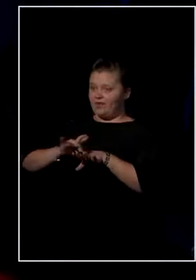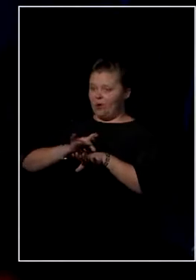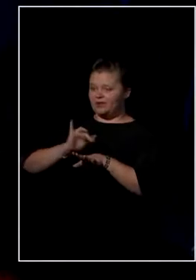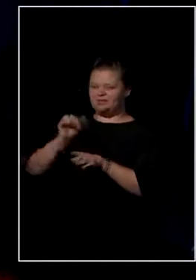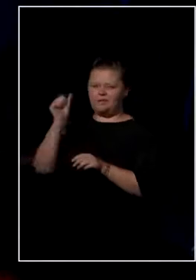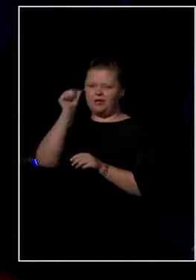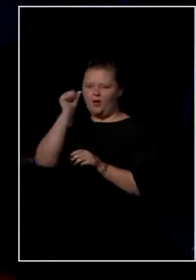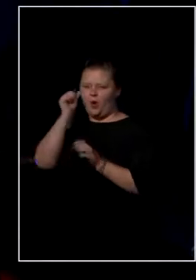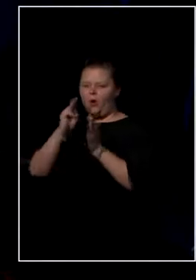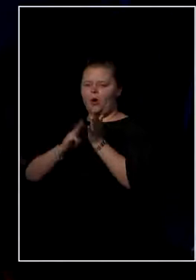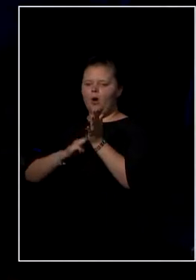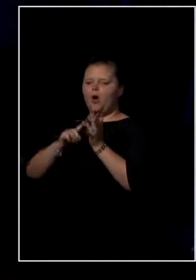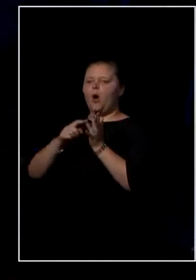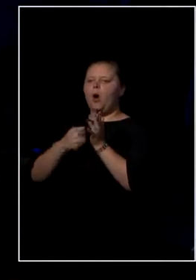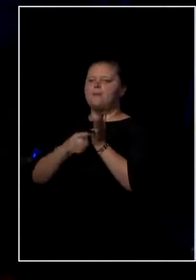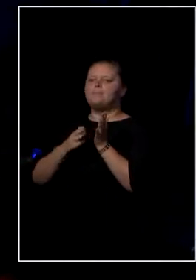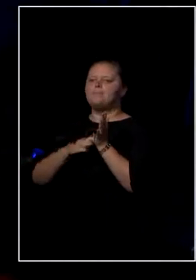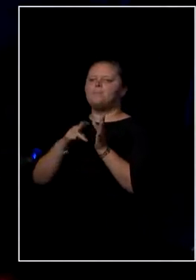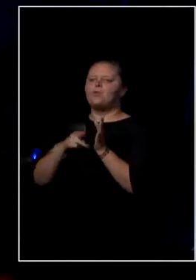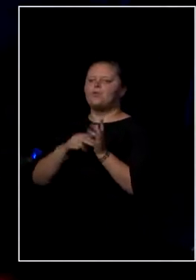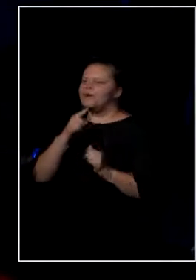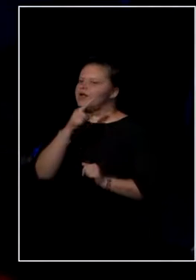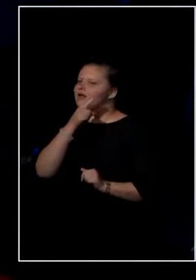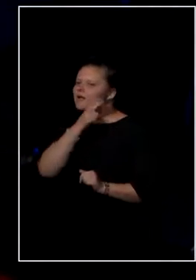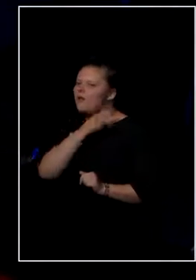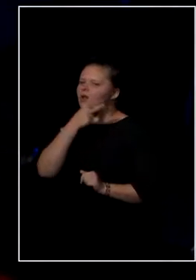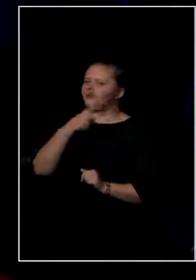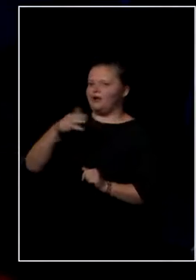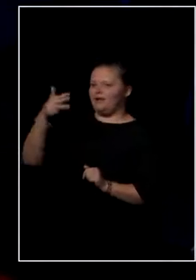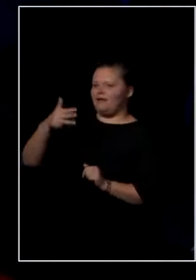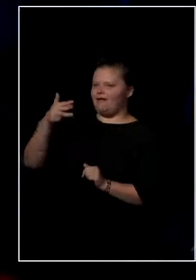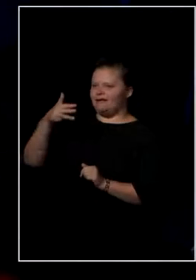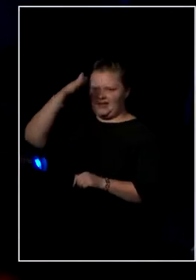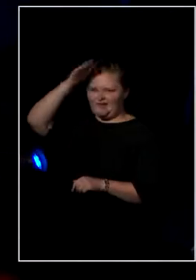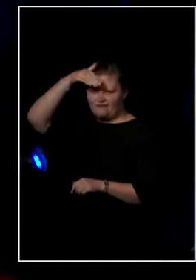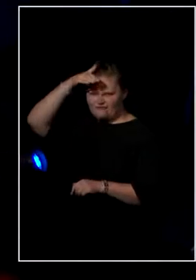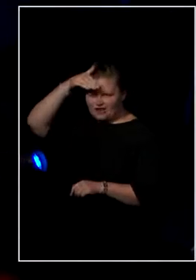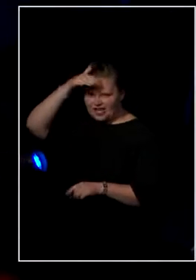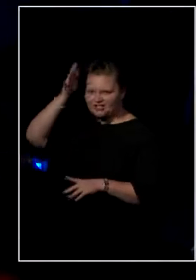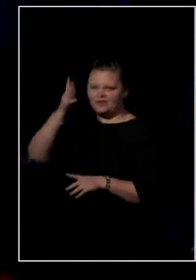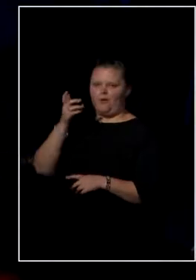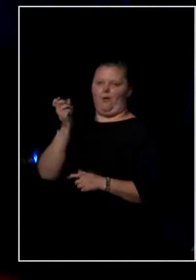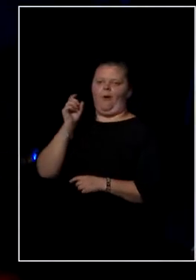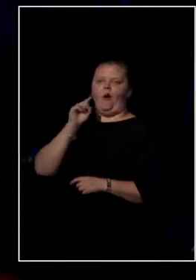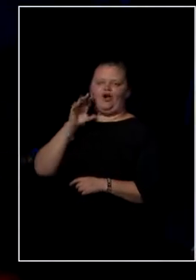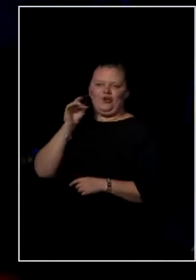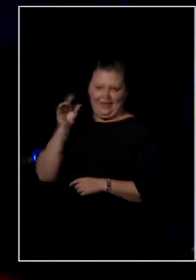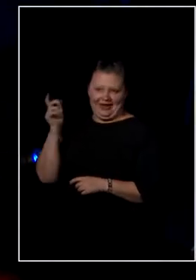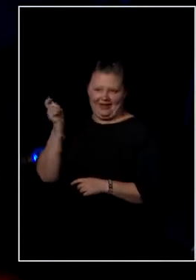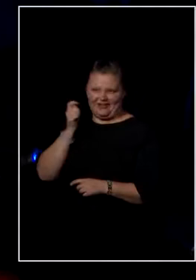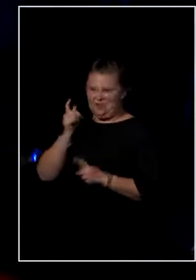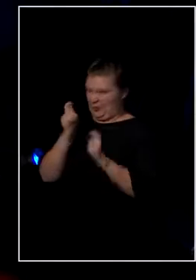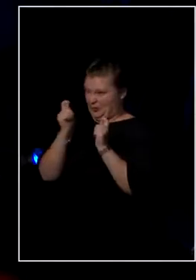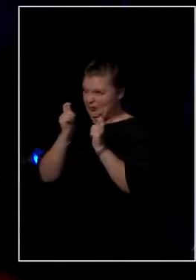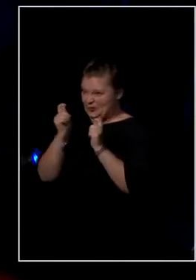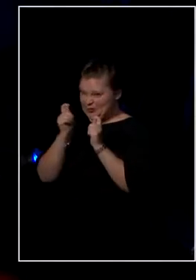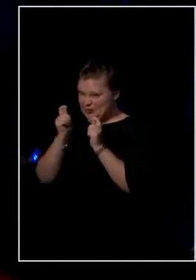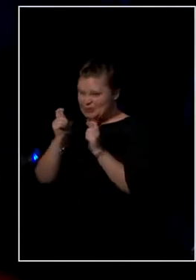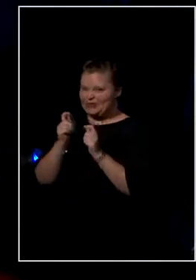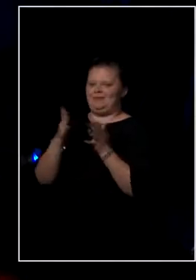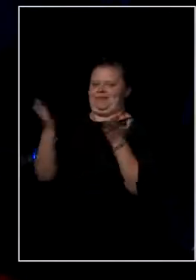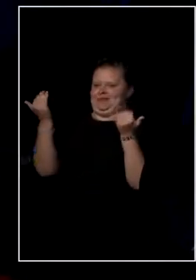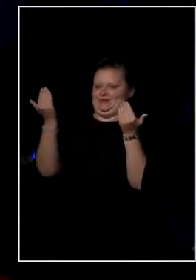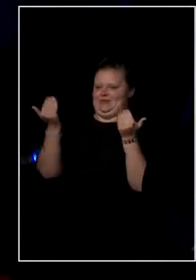the 2019 Melbourne Fringe Festival. You see her work everywhere. Comedy Festival at some point soon. Please make Jess very